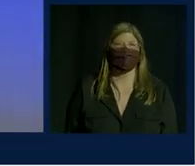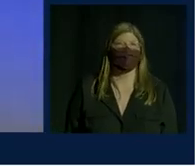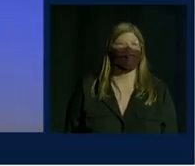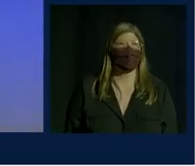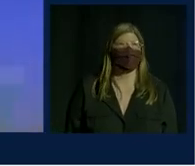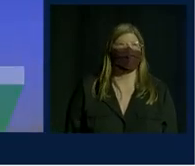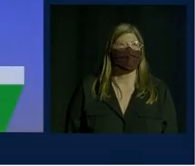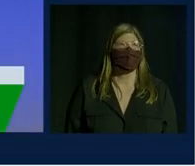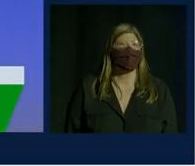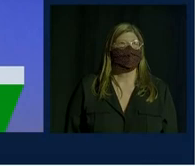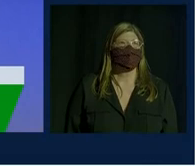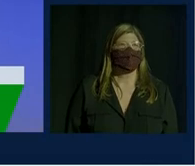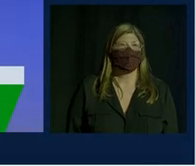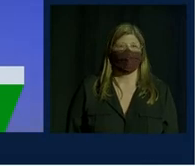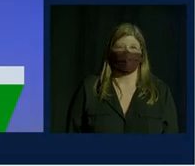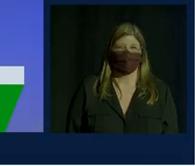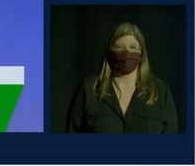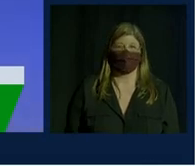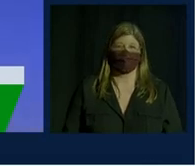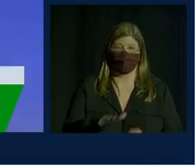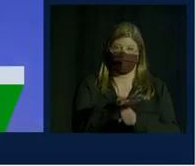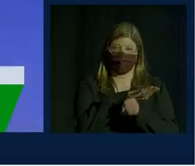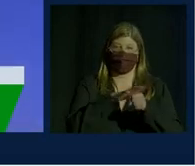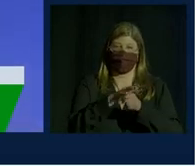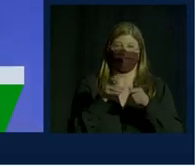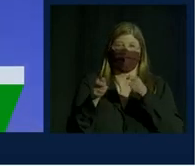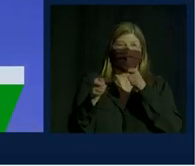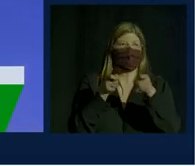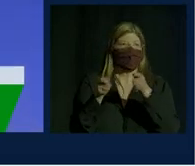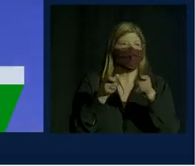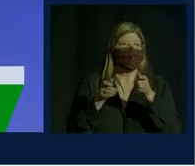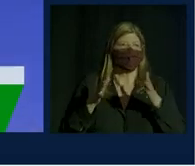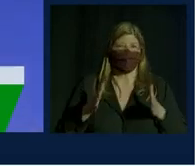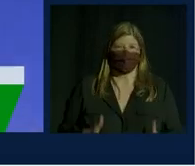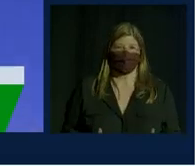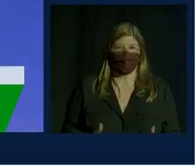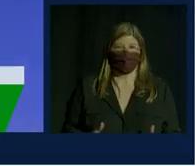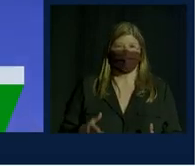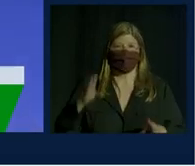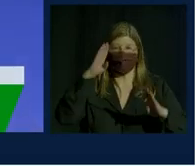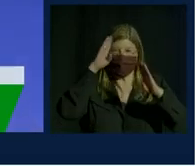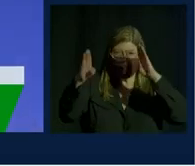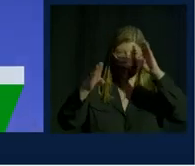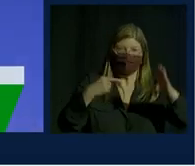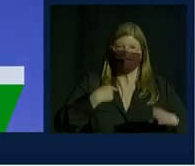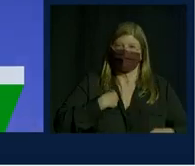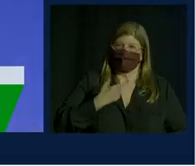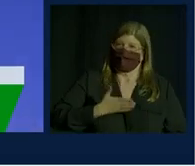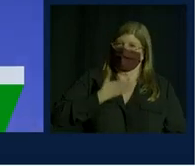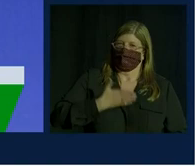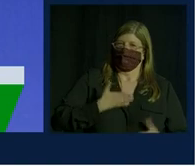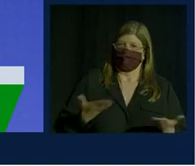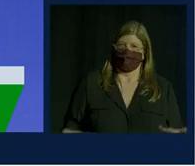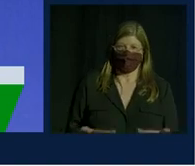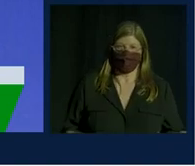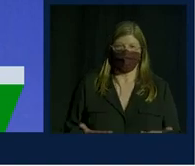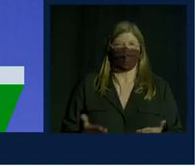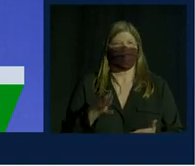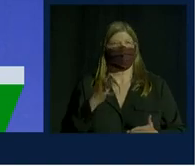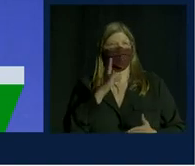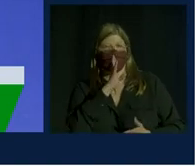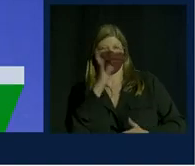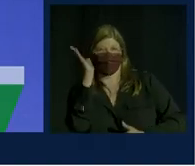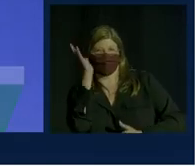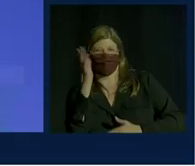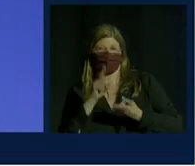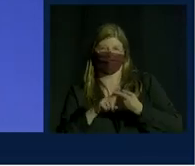Good morning, good morning. My name is Sekou Mapp. I'm honored to be here to speak on behalf of Landed. As was mentioned, we began a